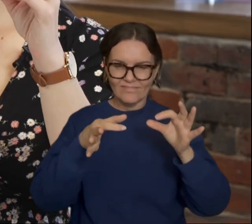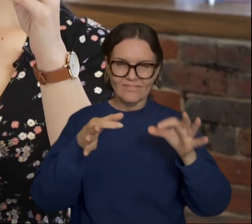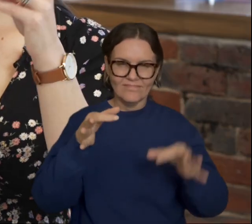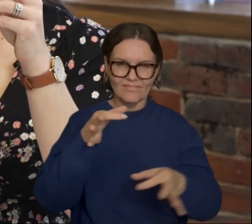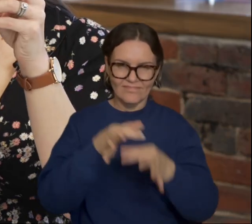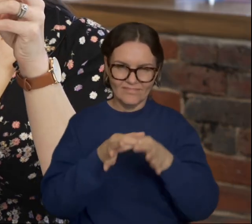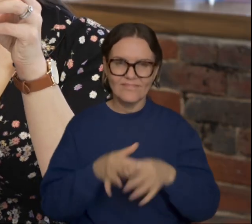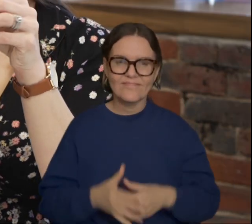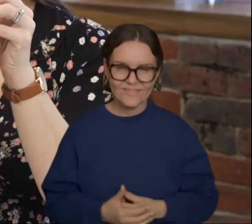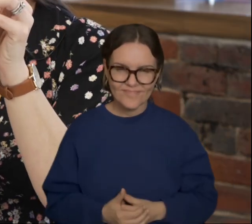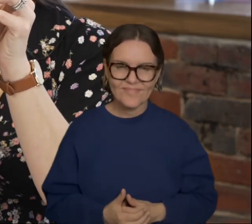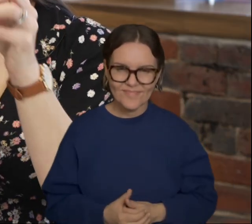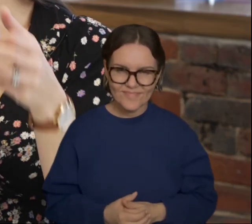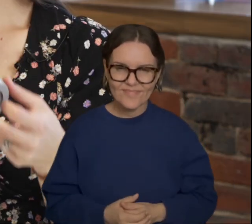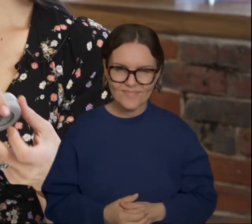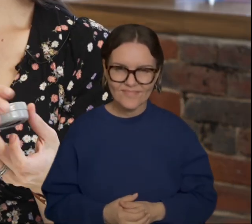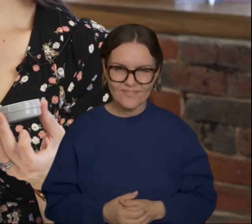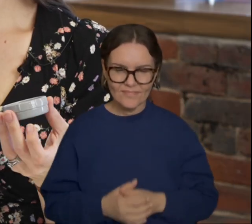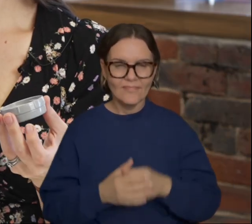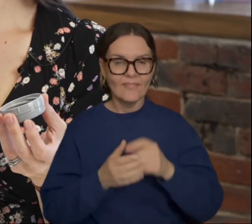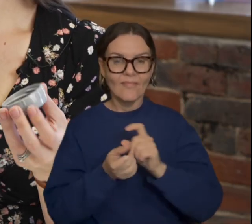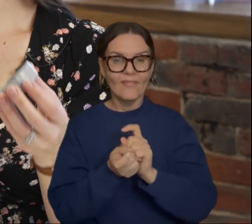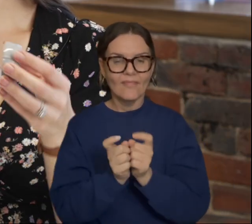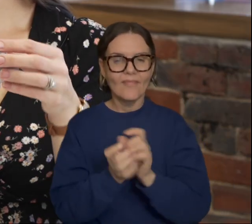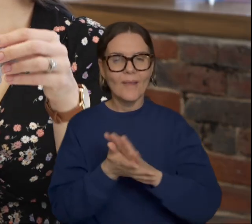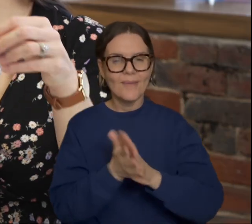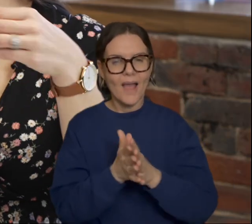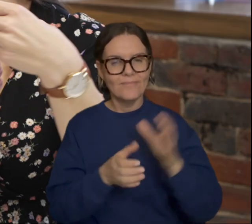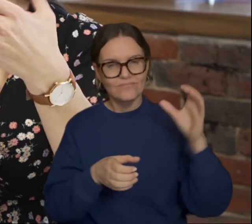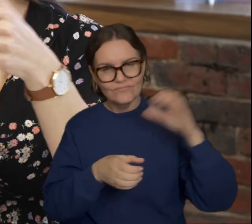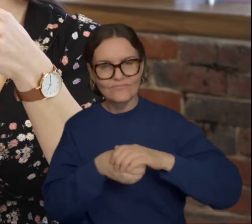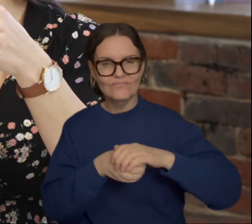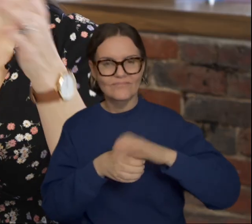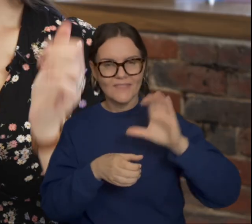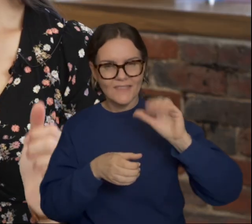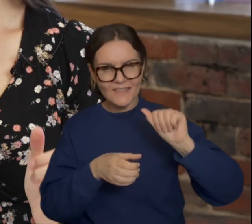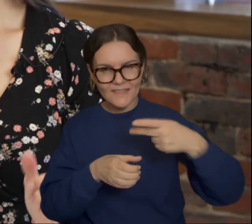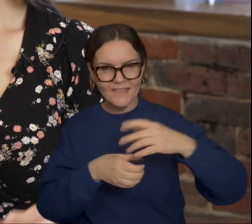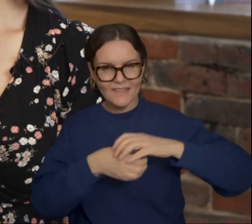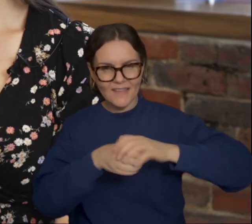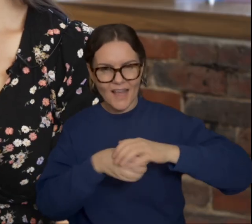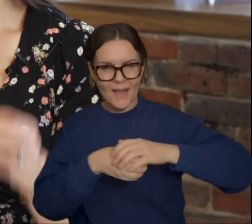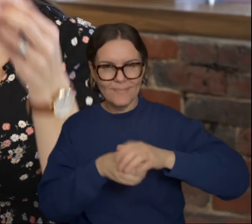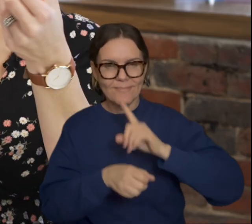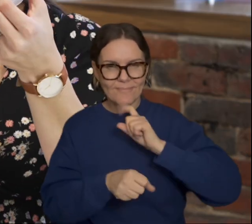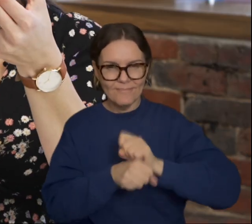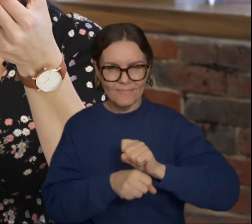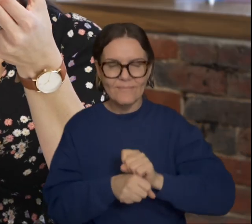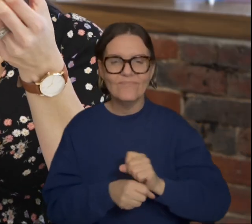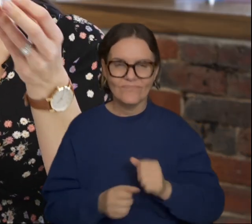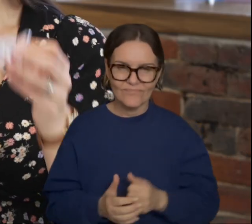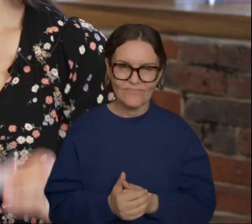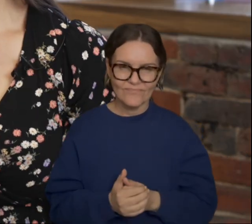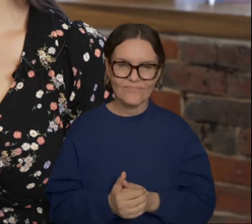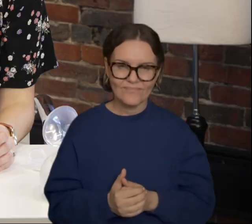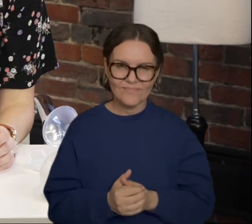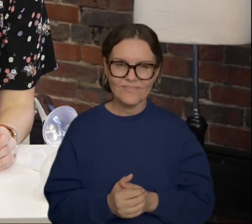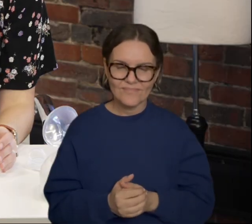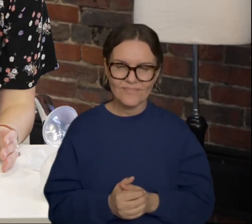has a little handle on the top. That faces up, and that is how you could go to a storage bottle versus a feeding